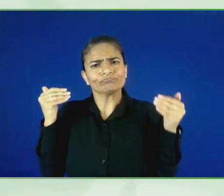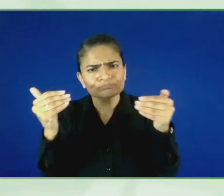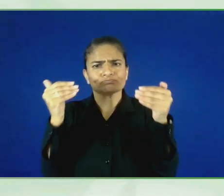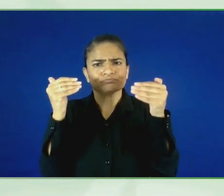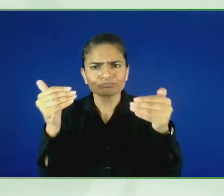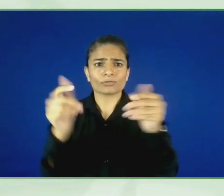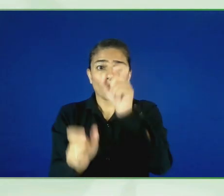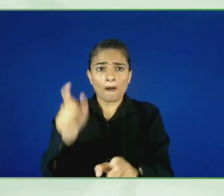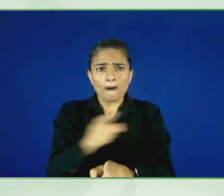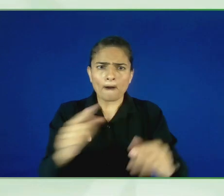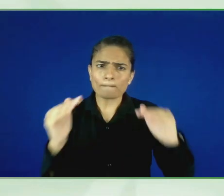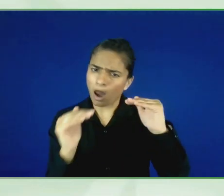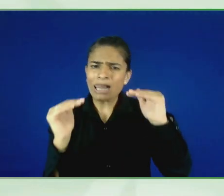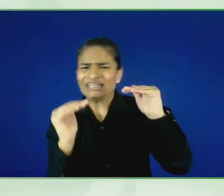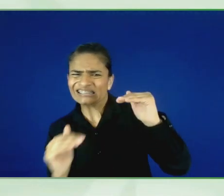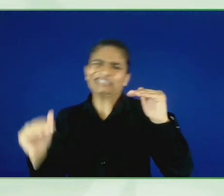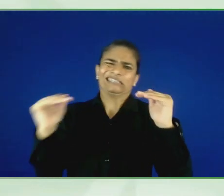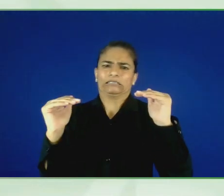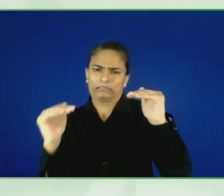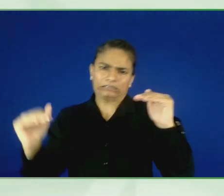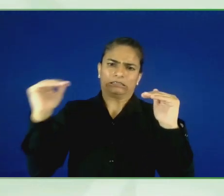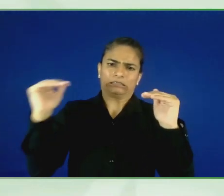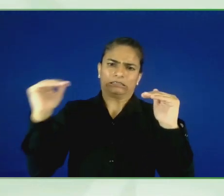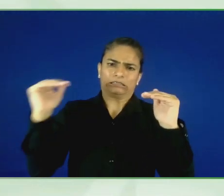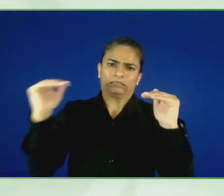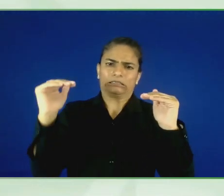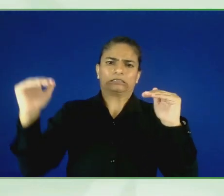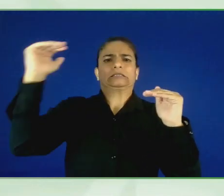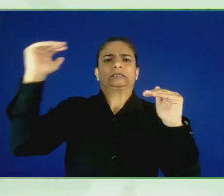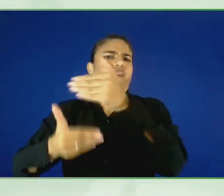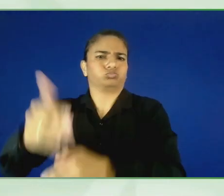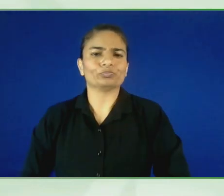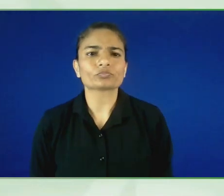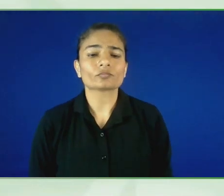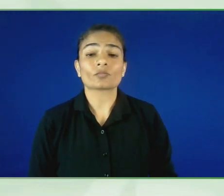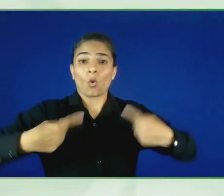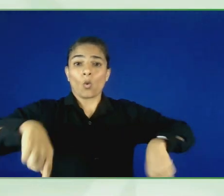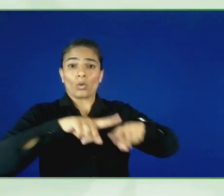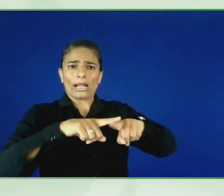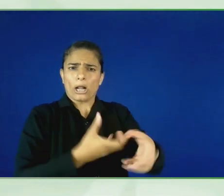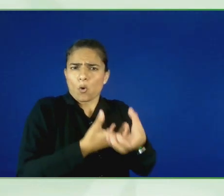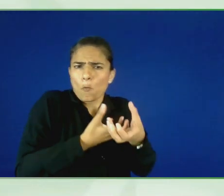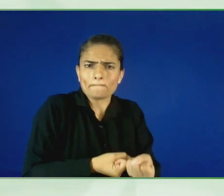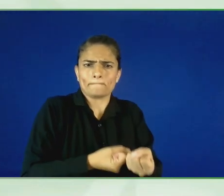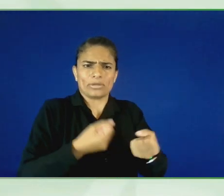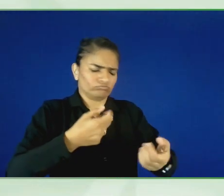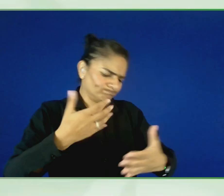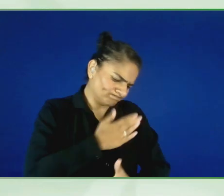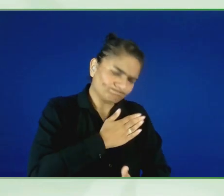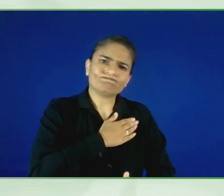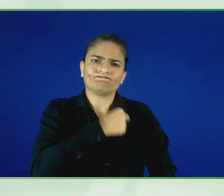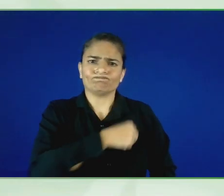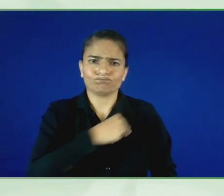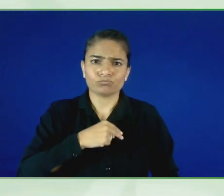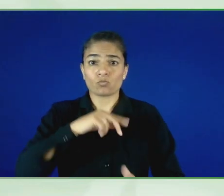and now we can measure inclusion. And there is reportings to be done. And I think this is another level of argumentation